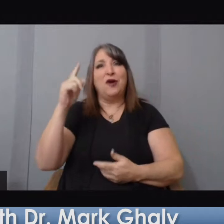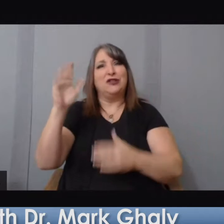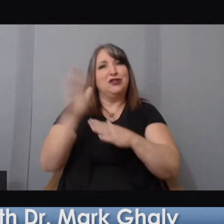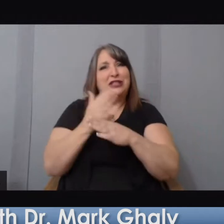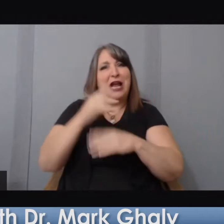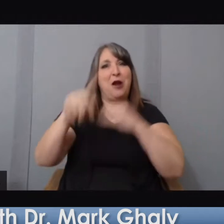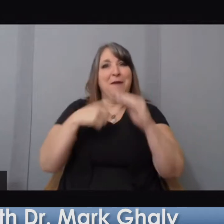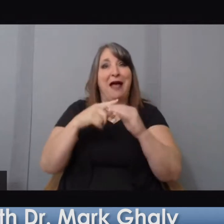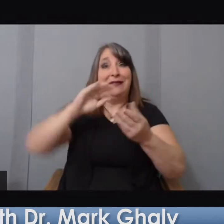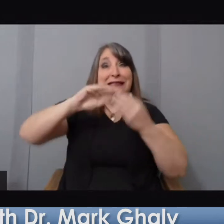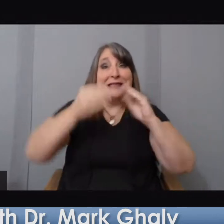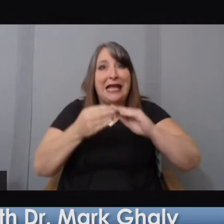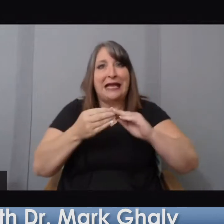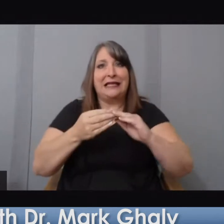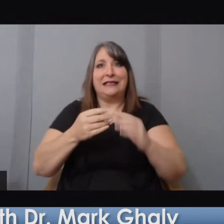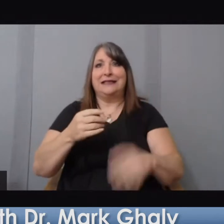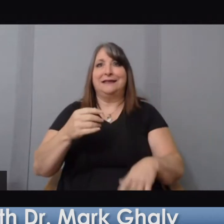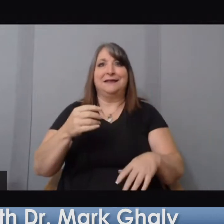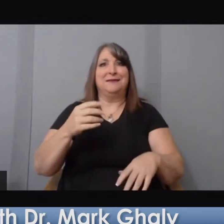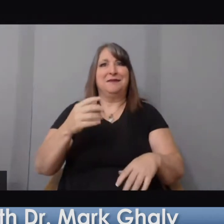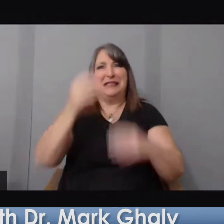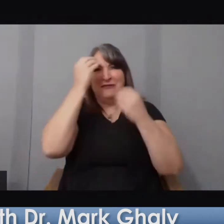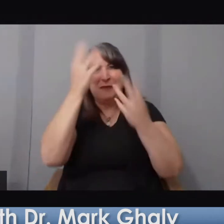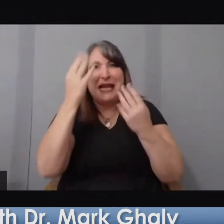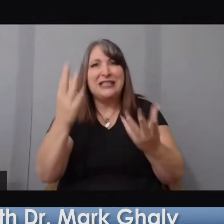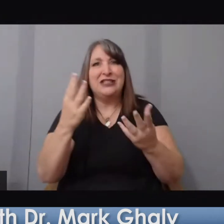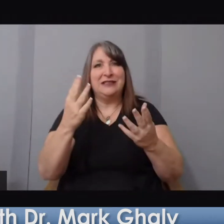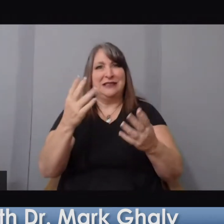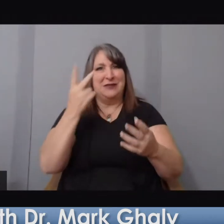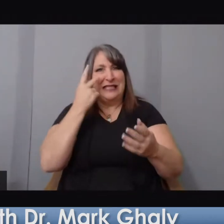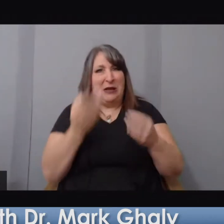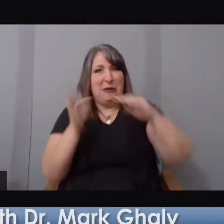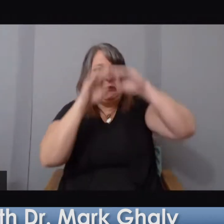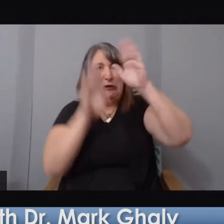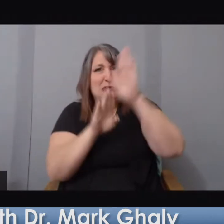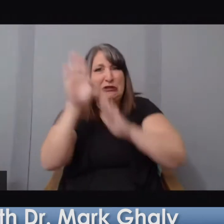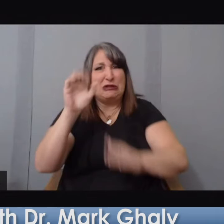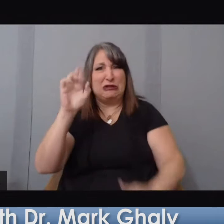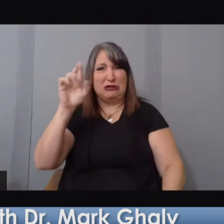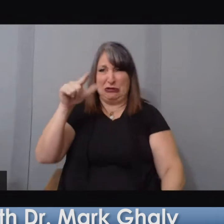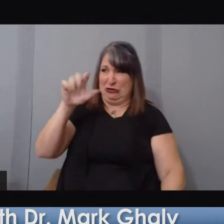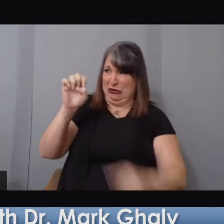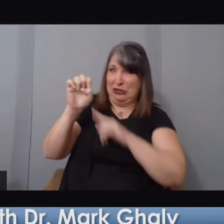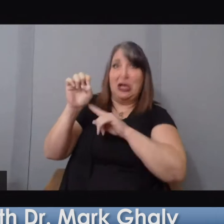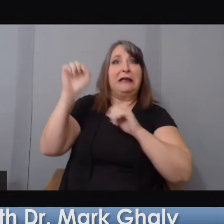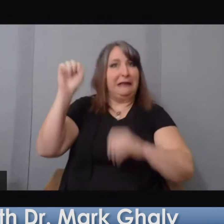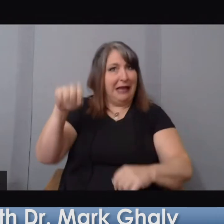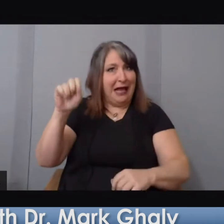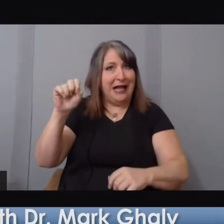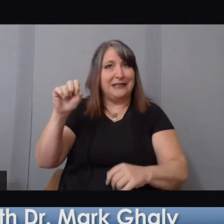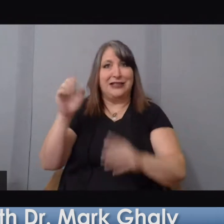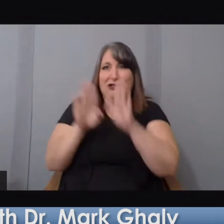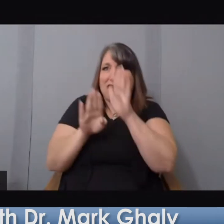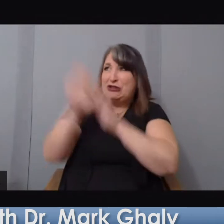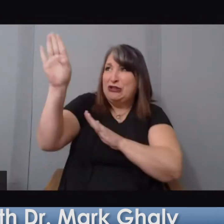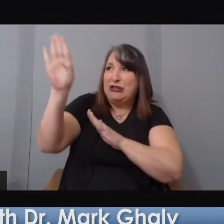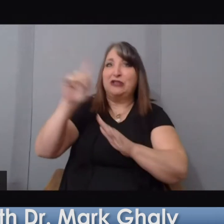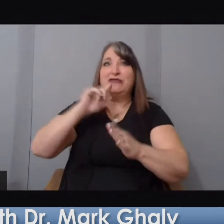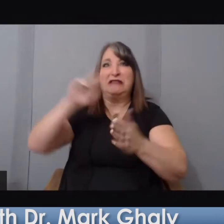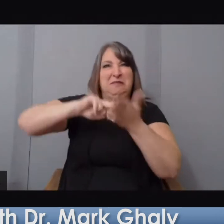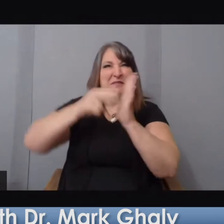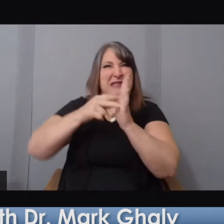the surge that we're seeing. I was asked if we're in the middle of a surge. Absolutely, surge doesn't have a clear definition